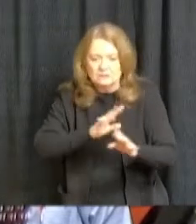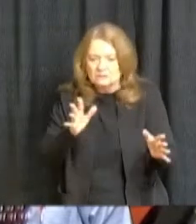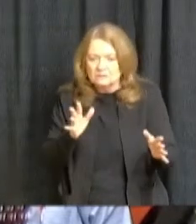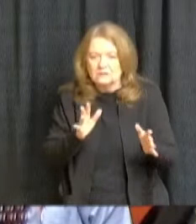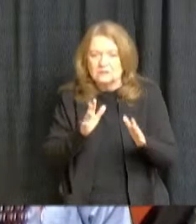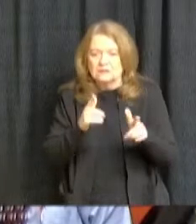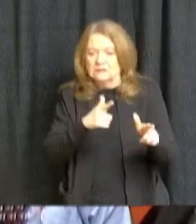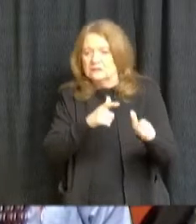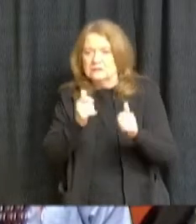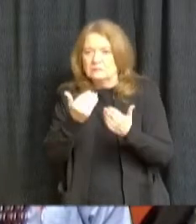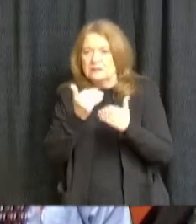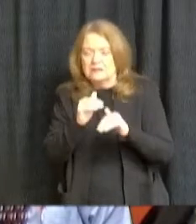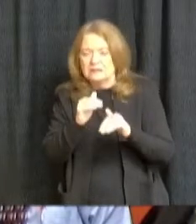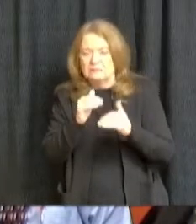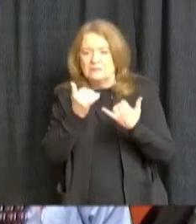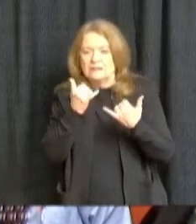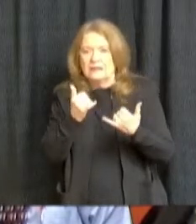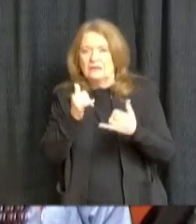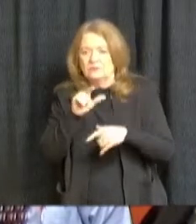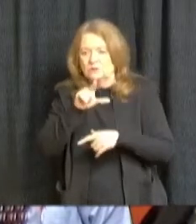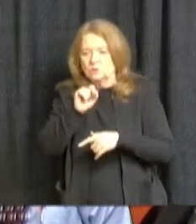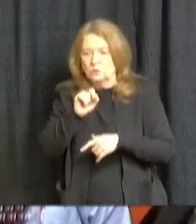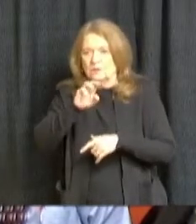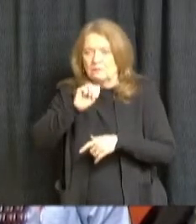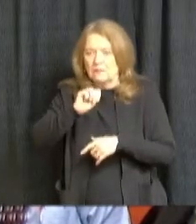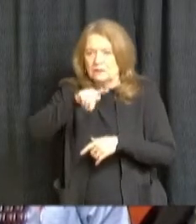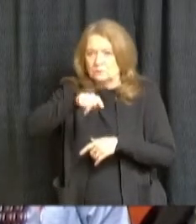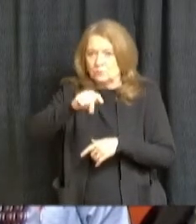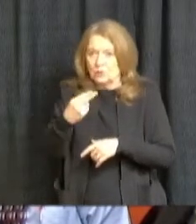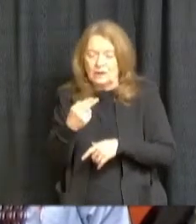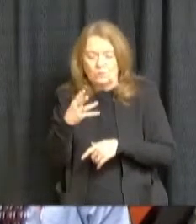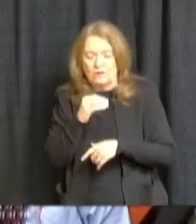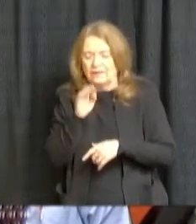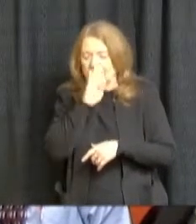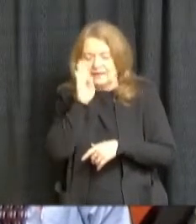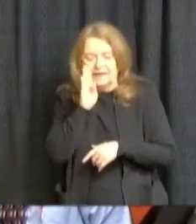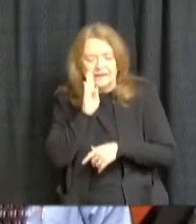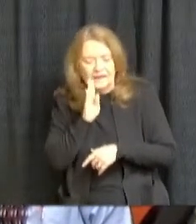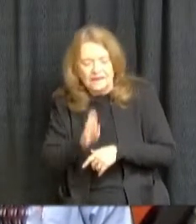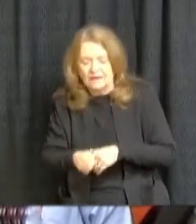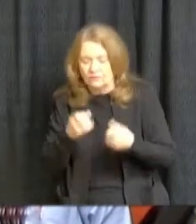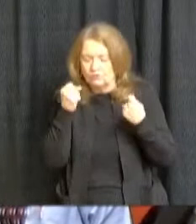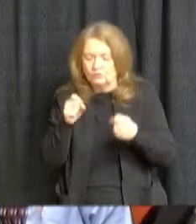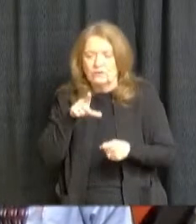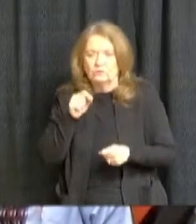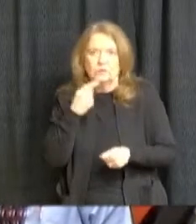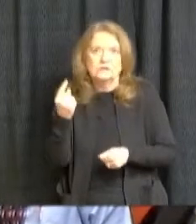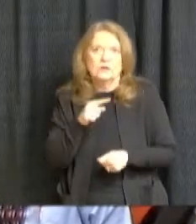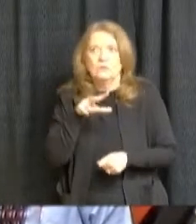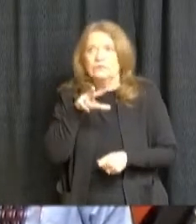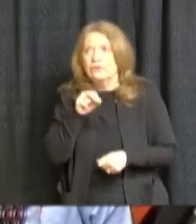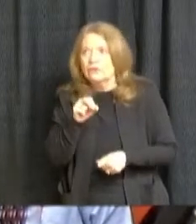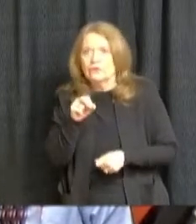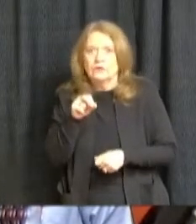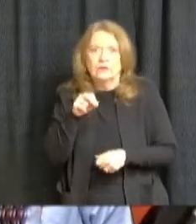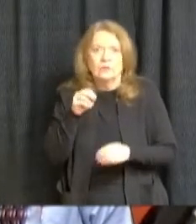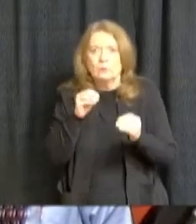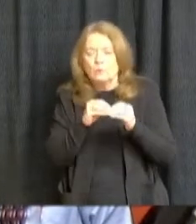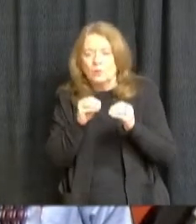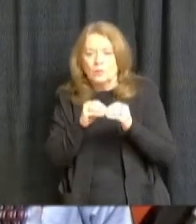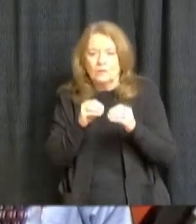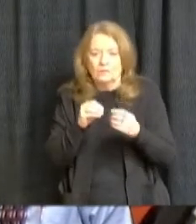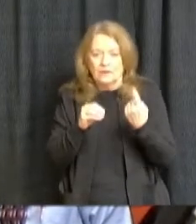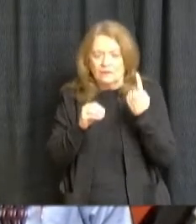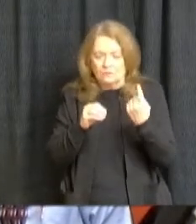The speed limit down Liberty Parkway is 20 miles an hour, and they never do 20. It's always 30. They got one